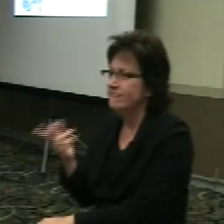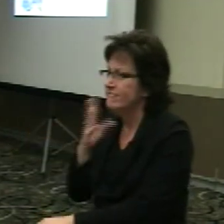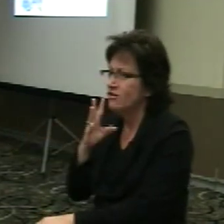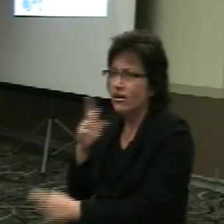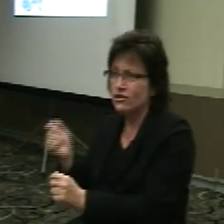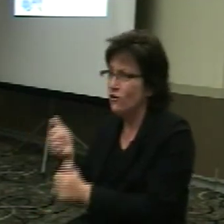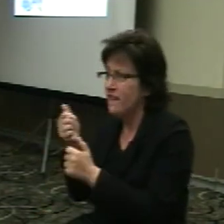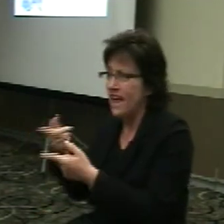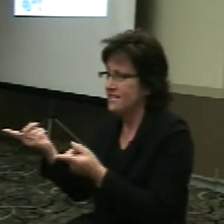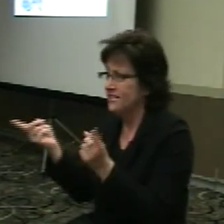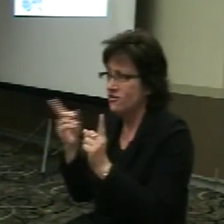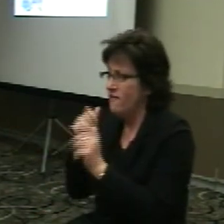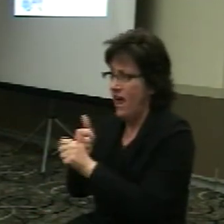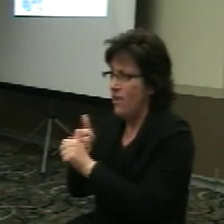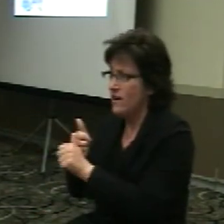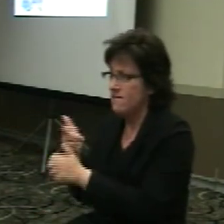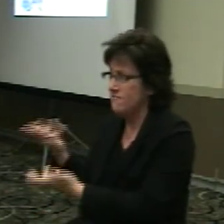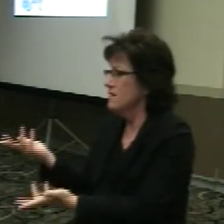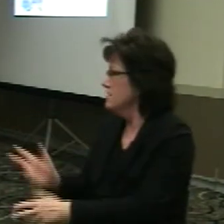Am I talking too fast?